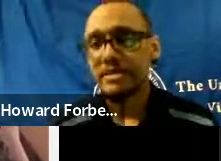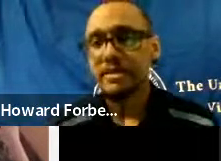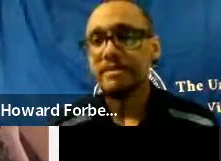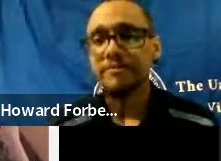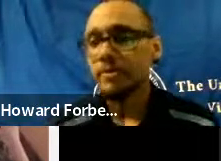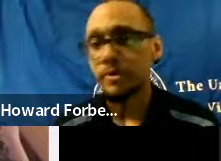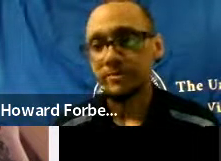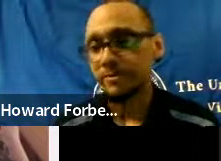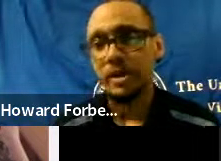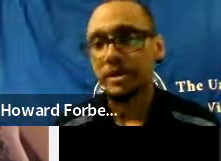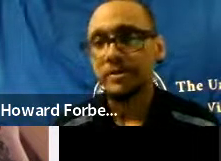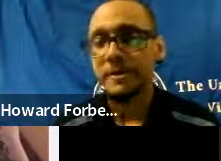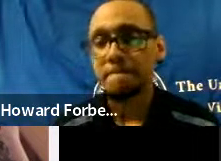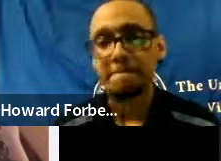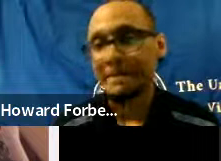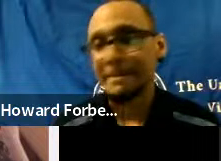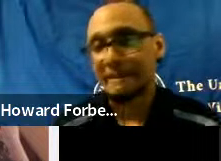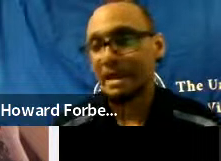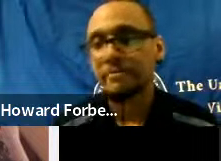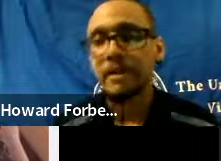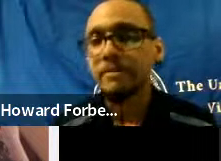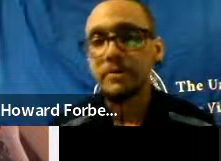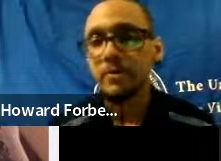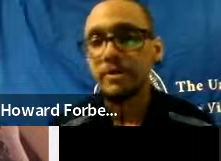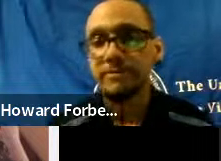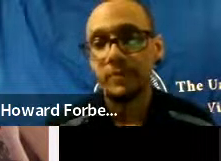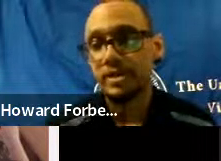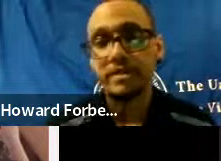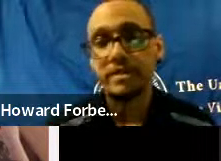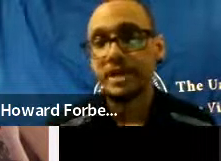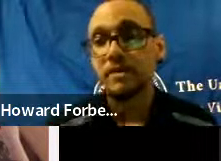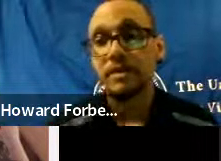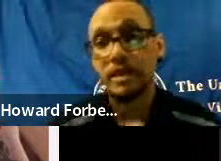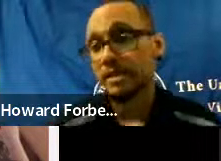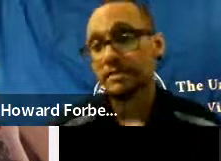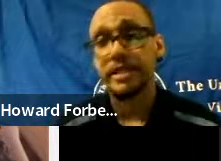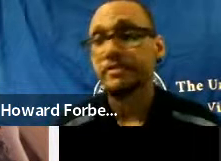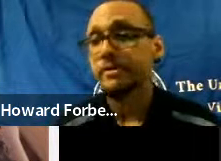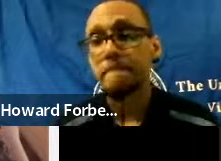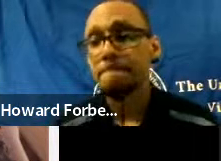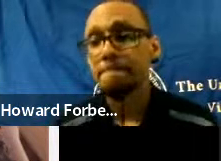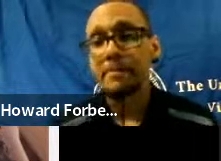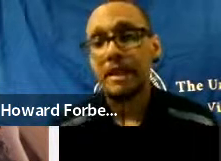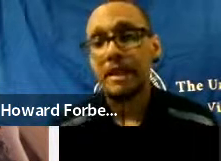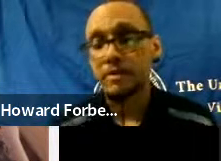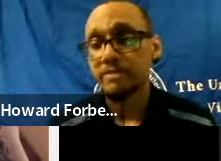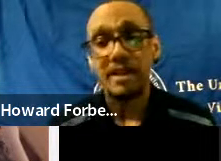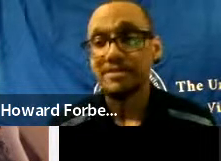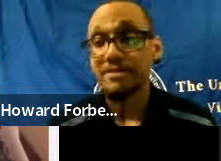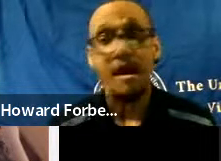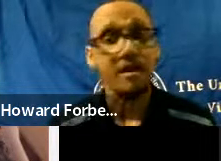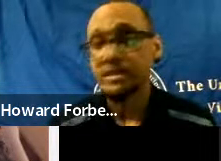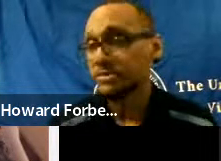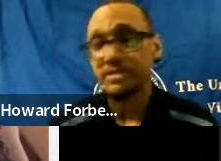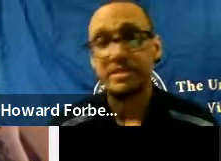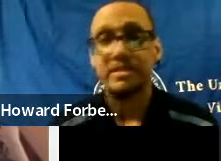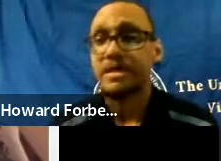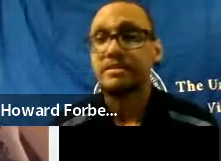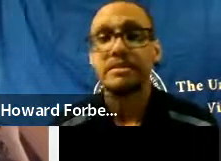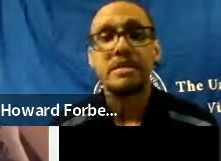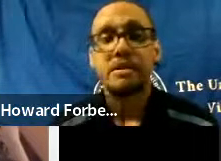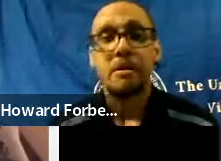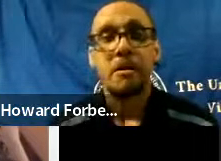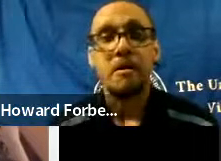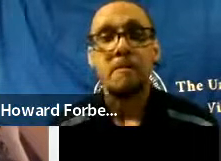honestly say that if it weren't for YOE, I probably would have thrown in the towel a long time ago. I would have lost all interest